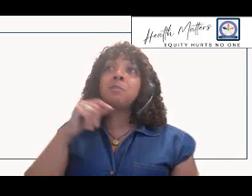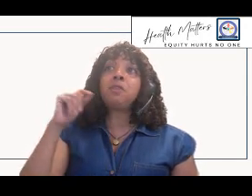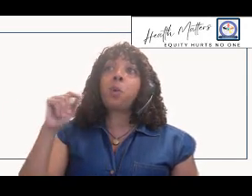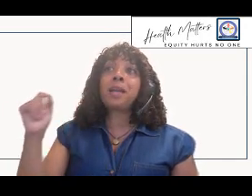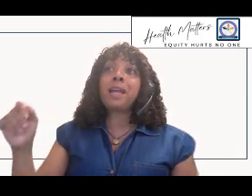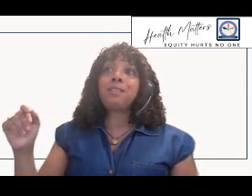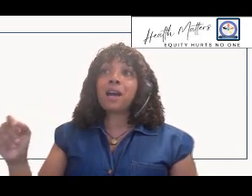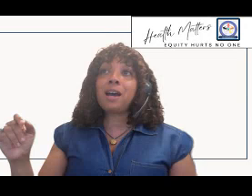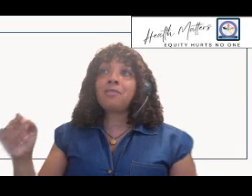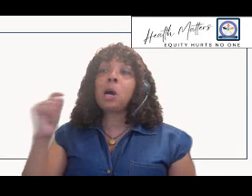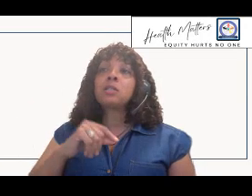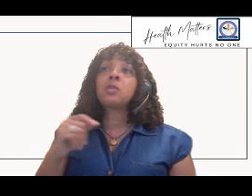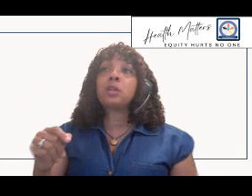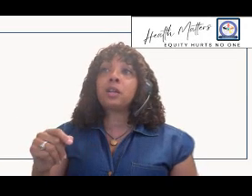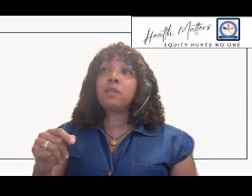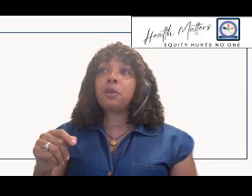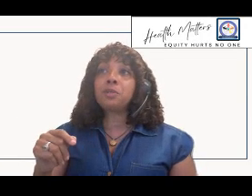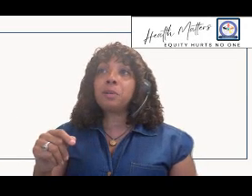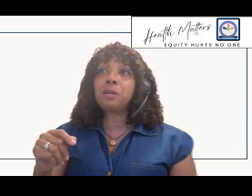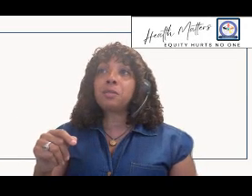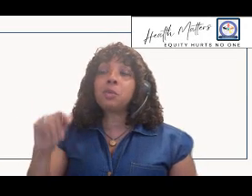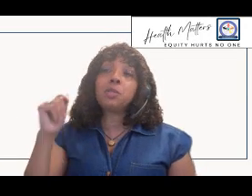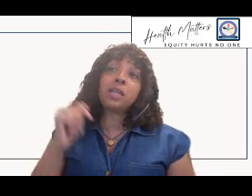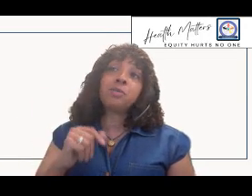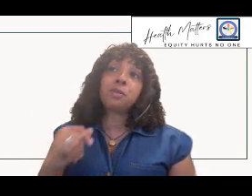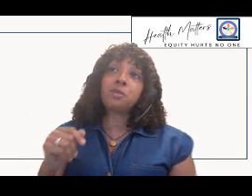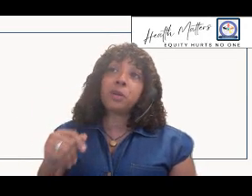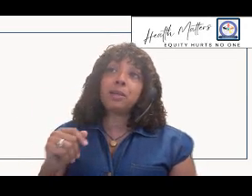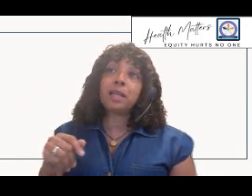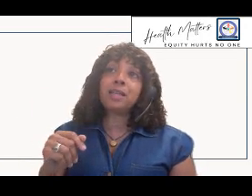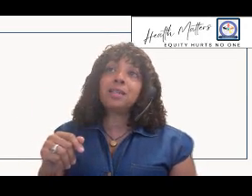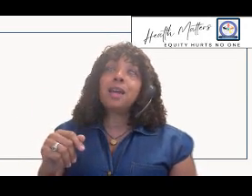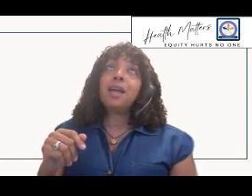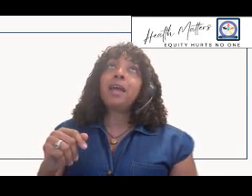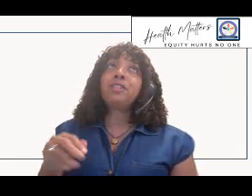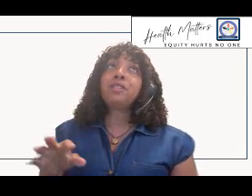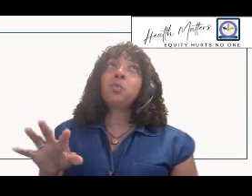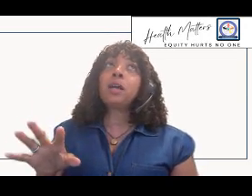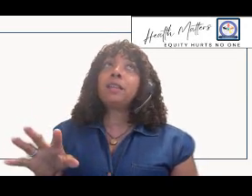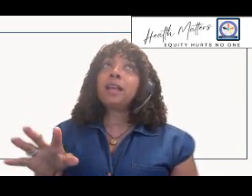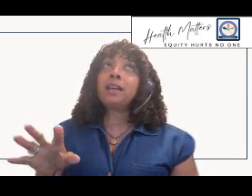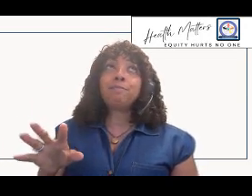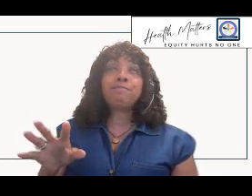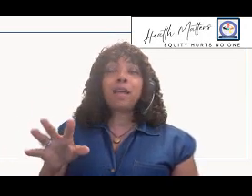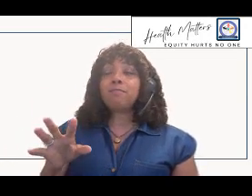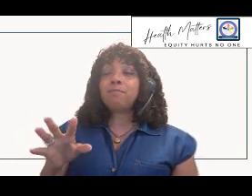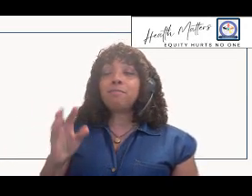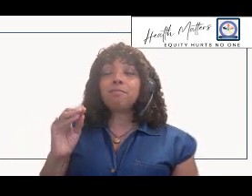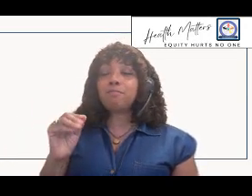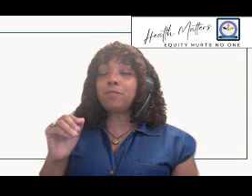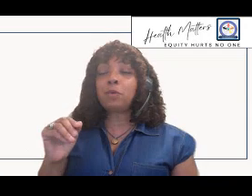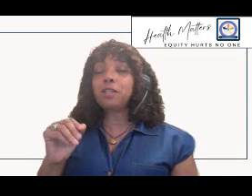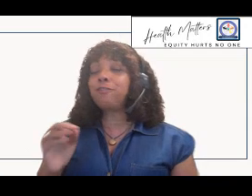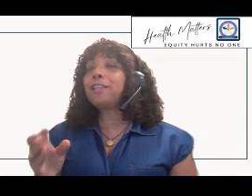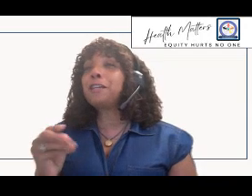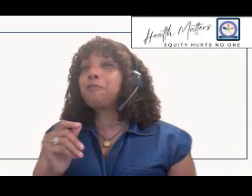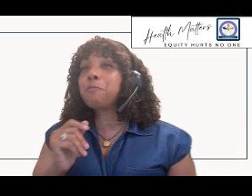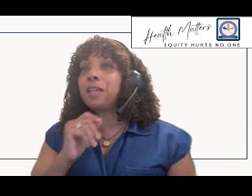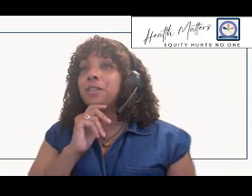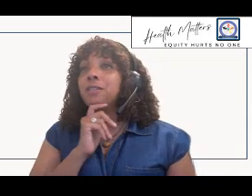and SB 495, also one of the governor's bills that was introduced very late. And this is one that, and there